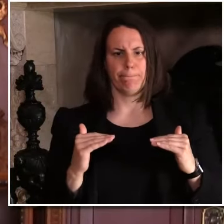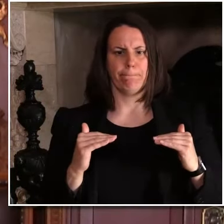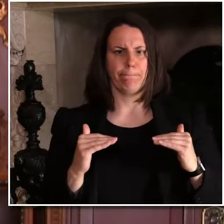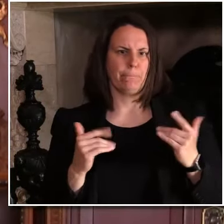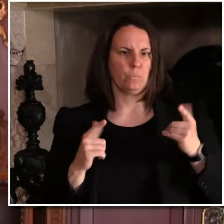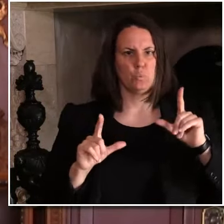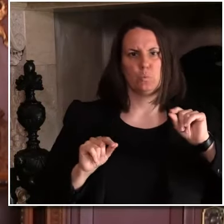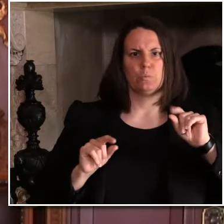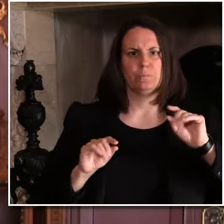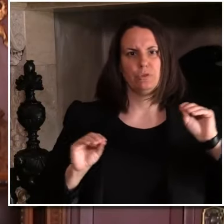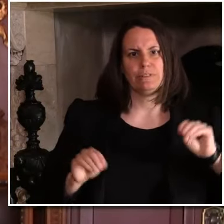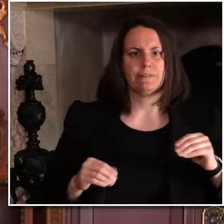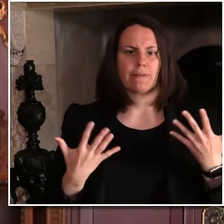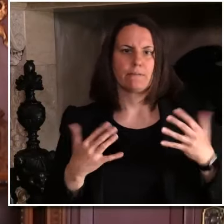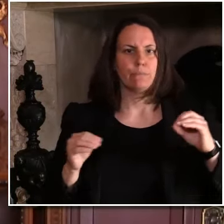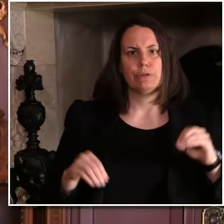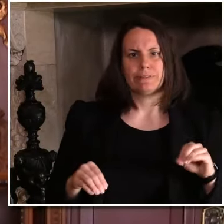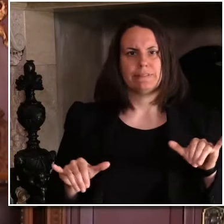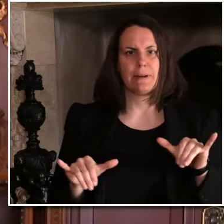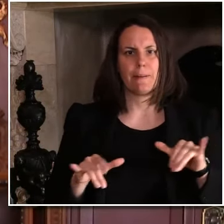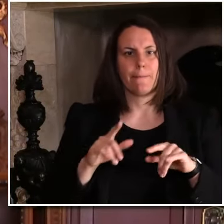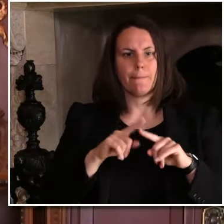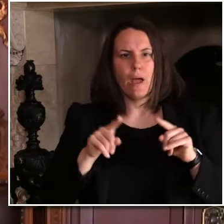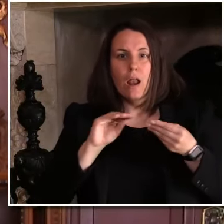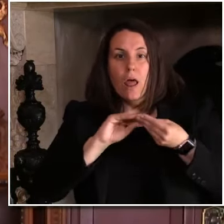and of themselves, especially when they're coming from,